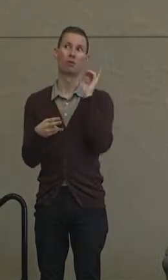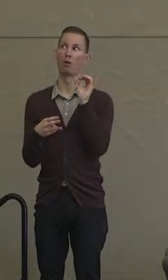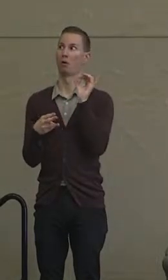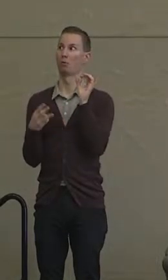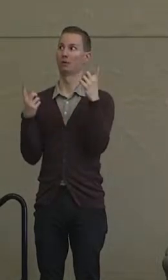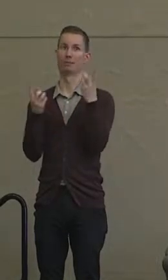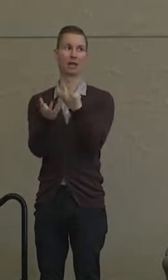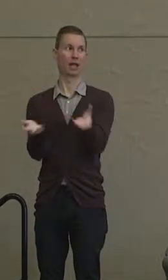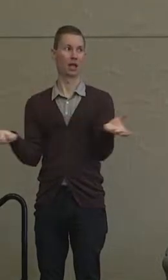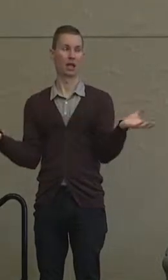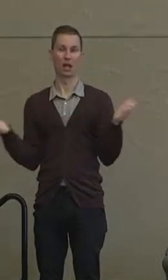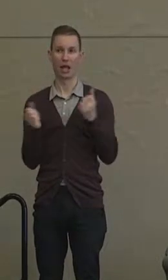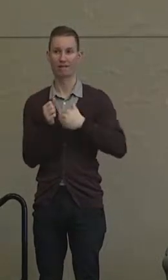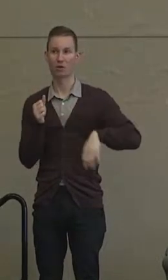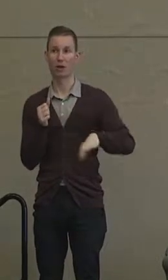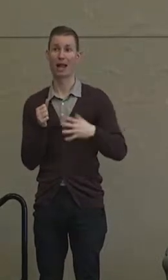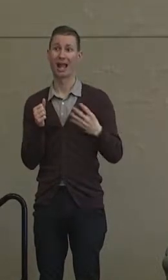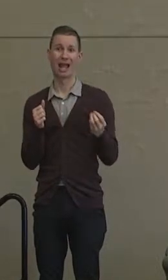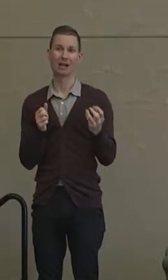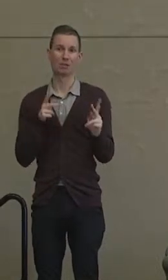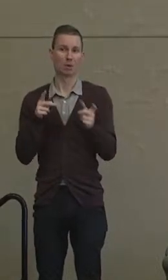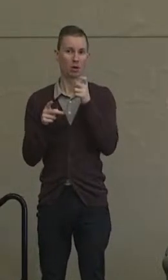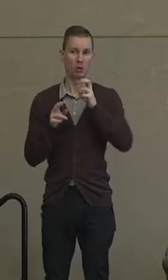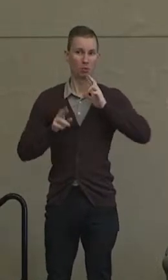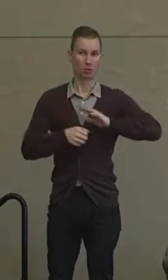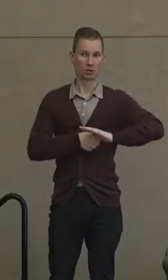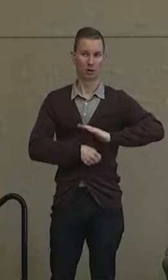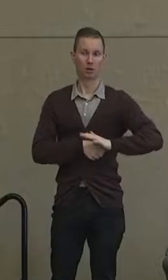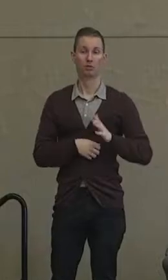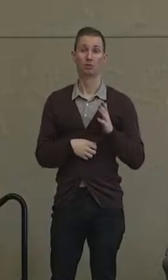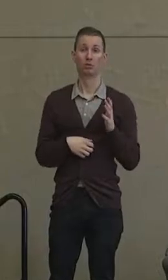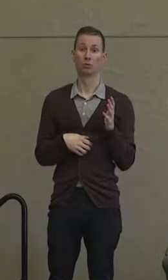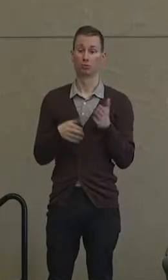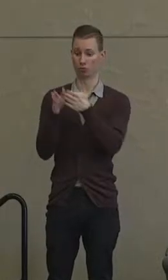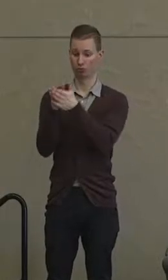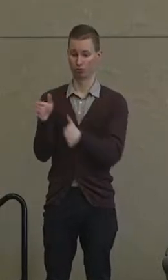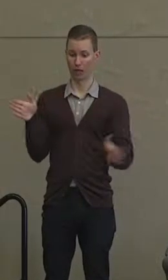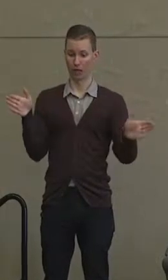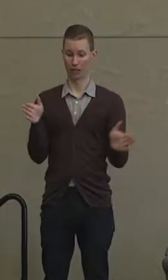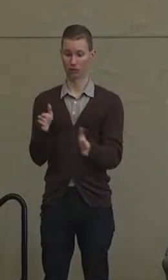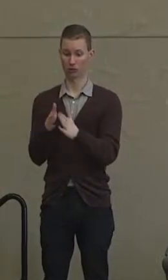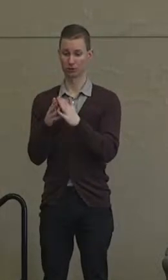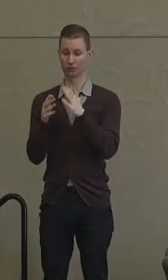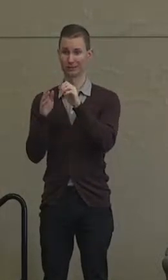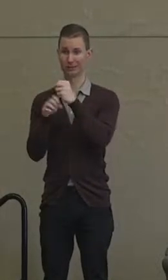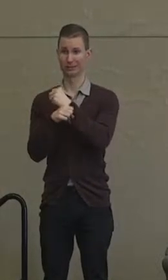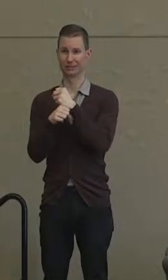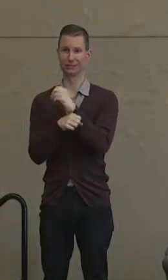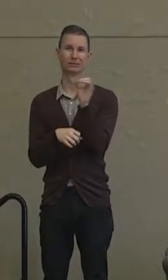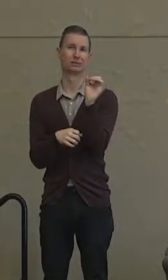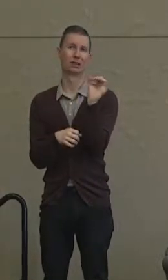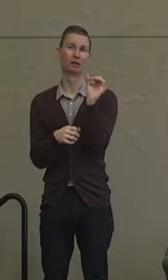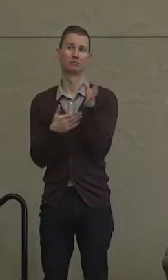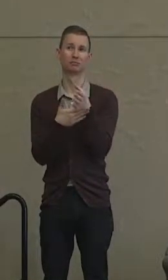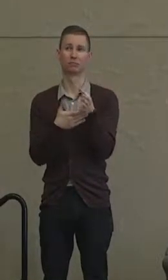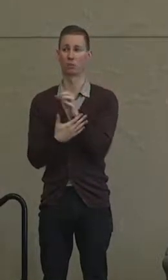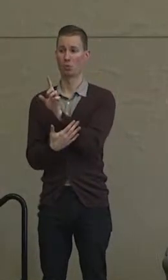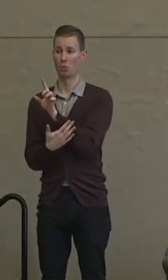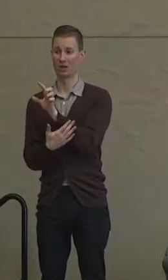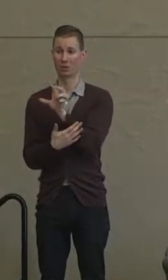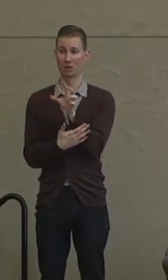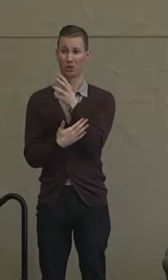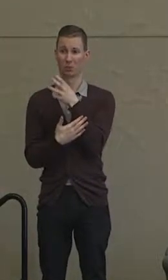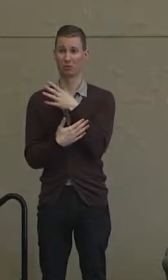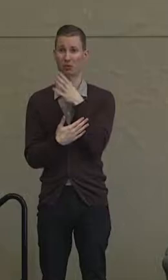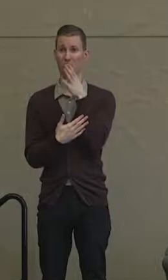and that it's still significantly underreported. So the range in statistics say something like between 1 in 3 women